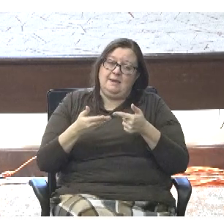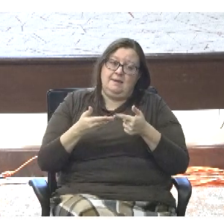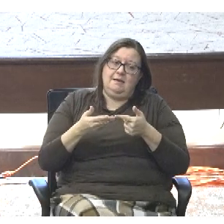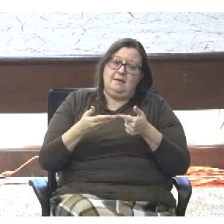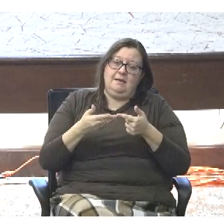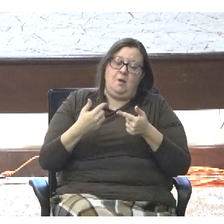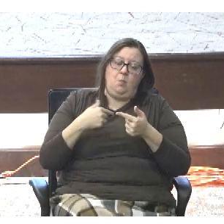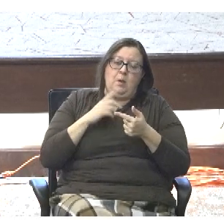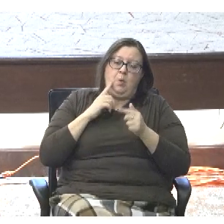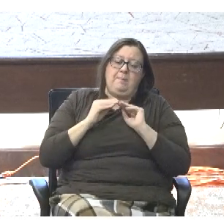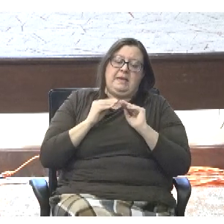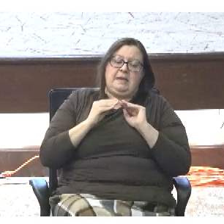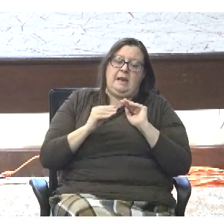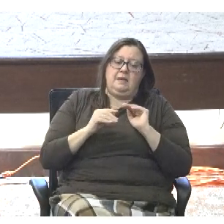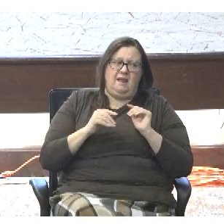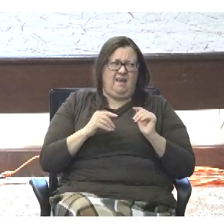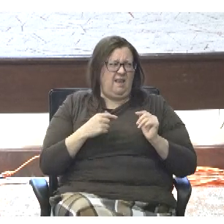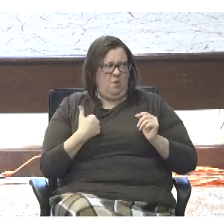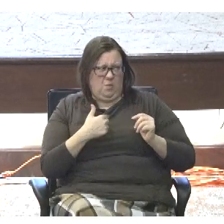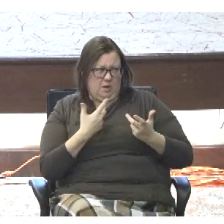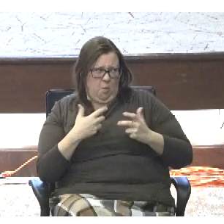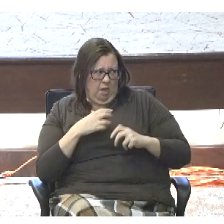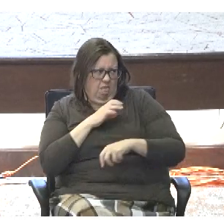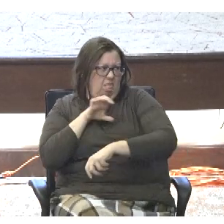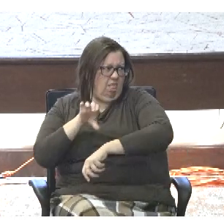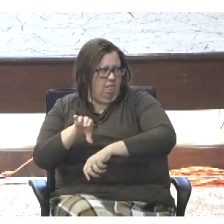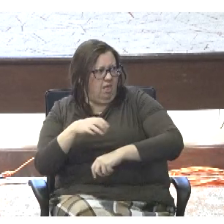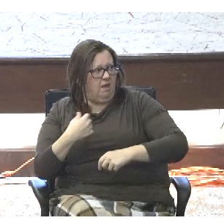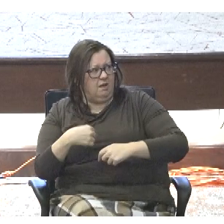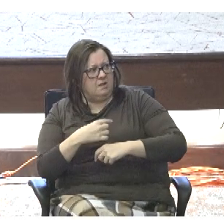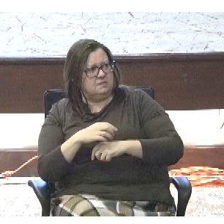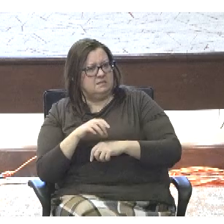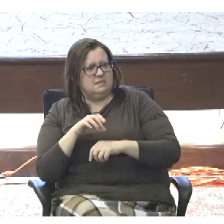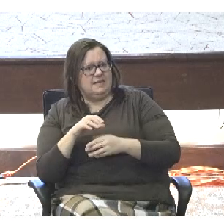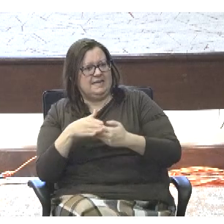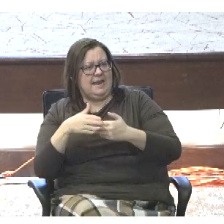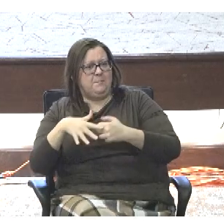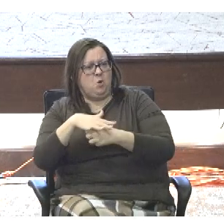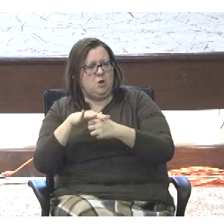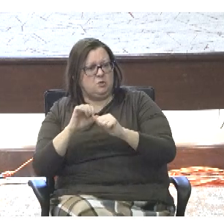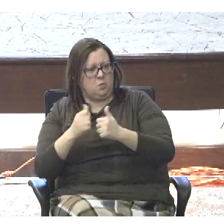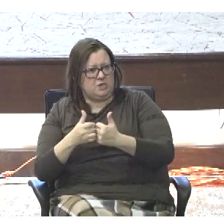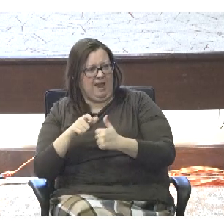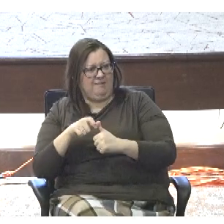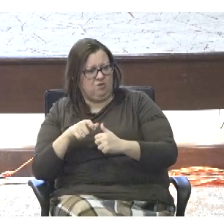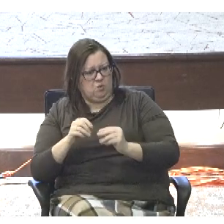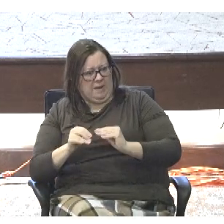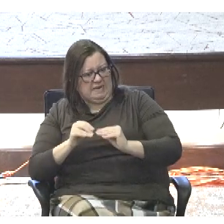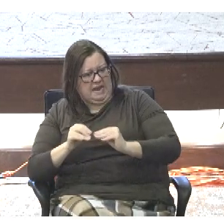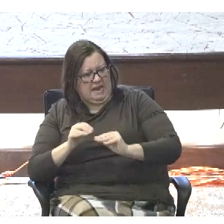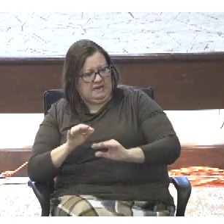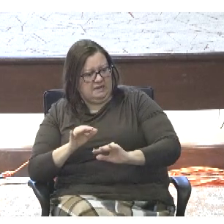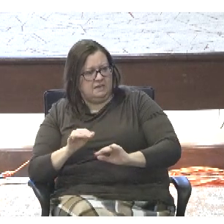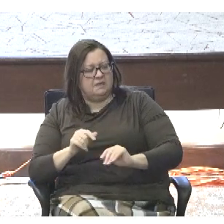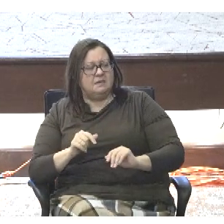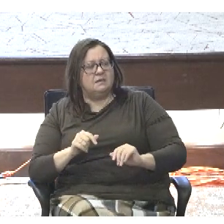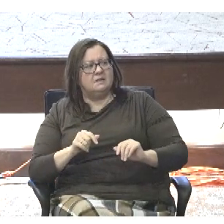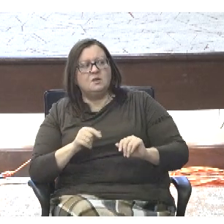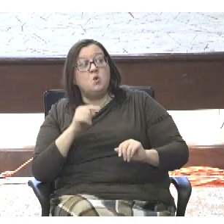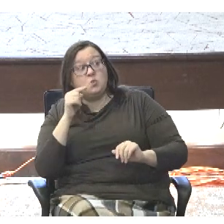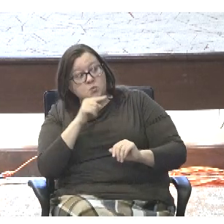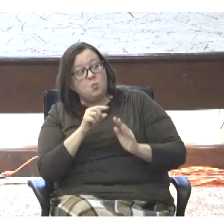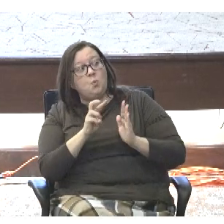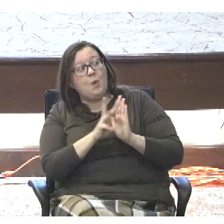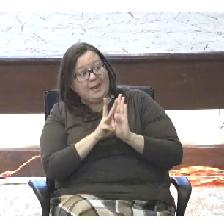may because they didn't want to end up having to have neighborhood associations maintain the drainage infrastructure, and they thought that would be